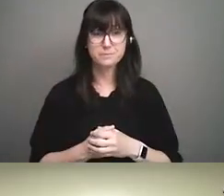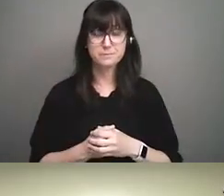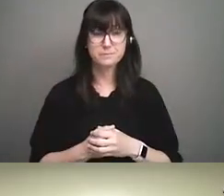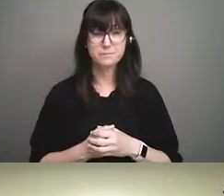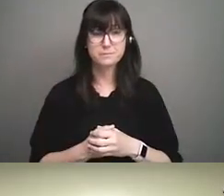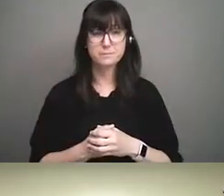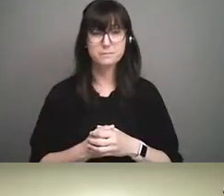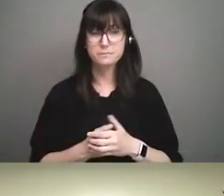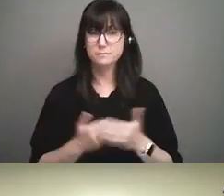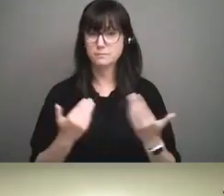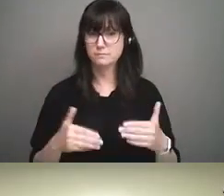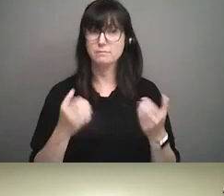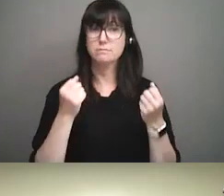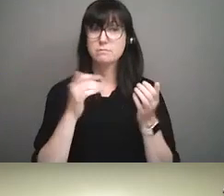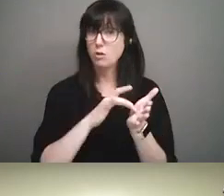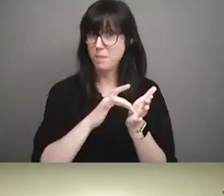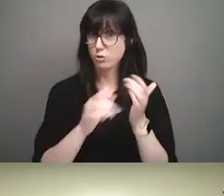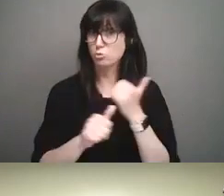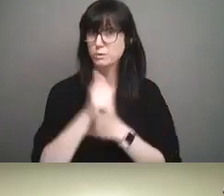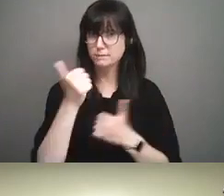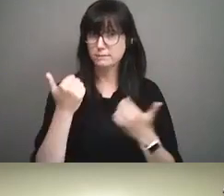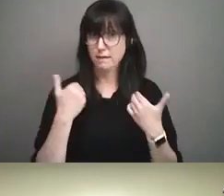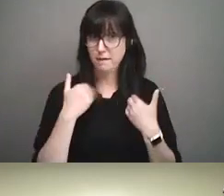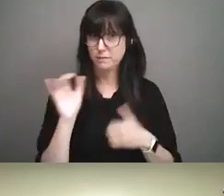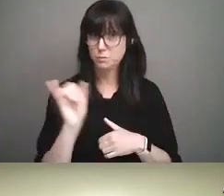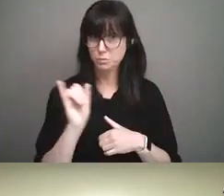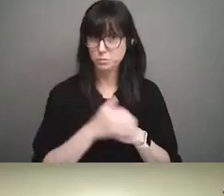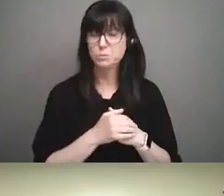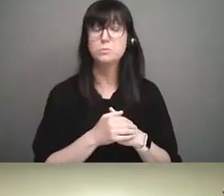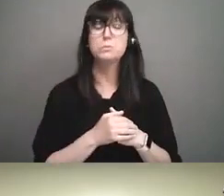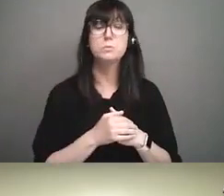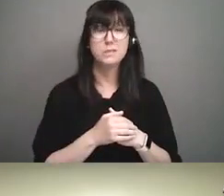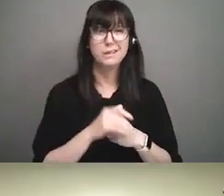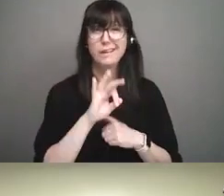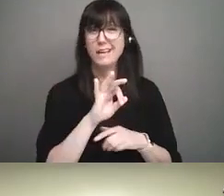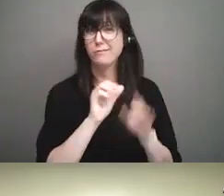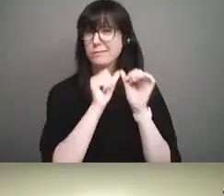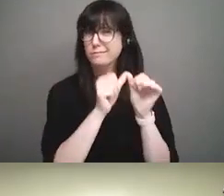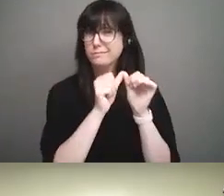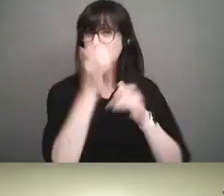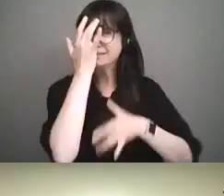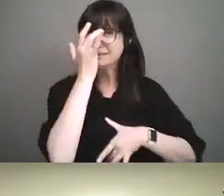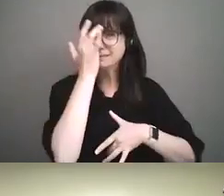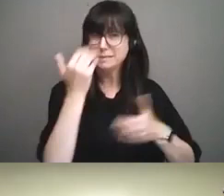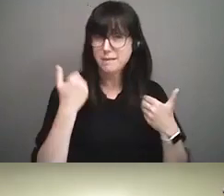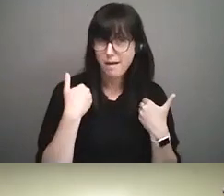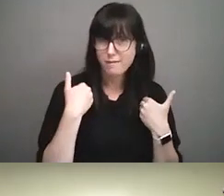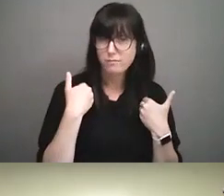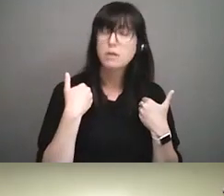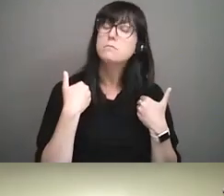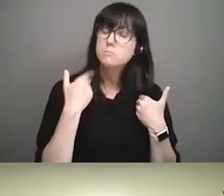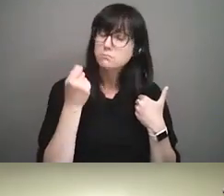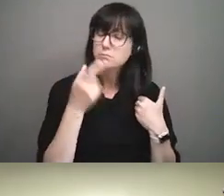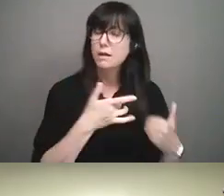There's a number of medical risk factors. We know that individuals with chronic diseases, which are often associated